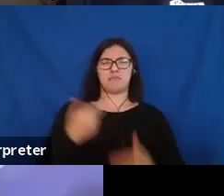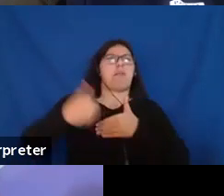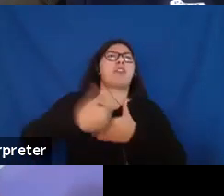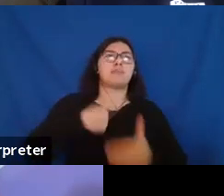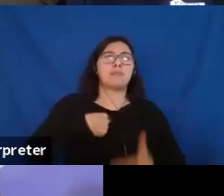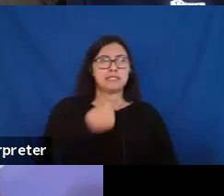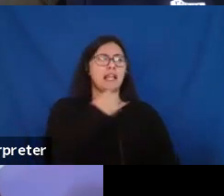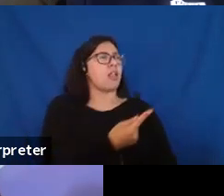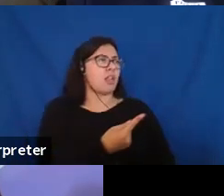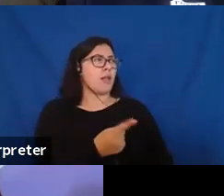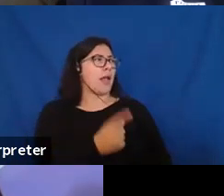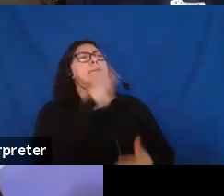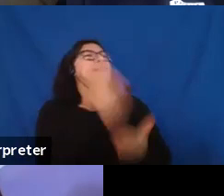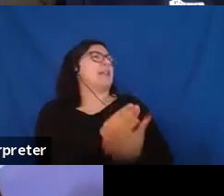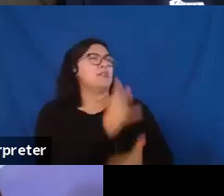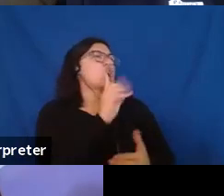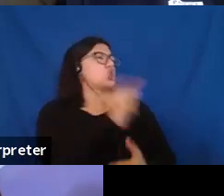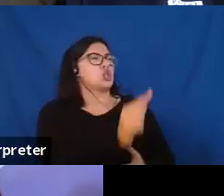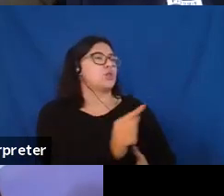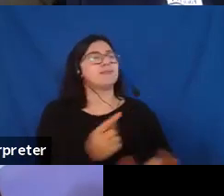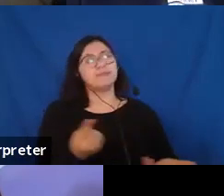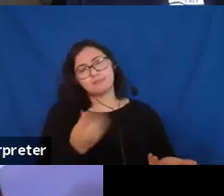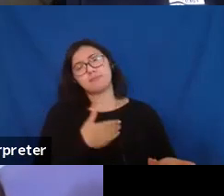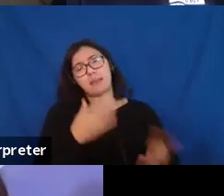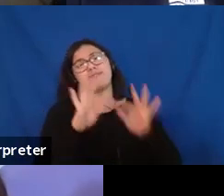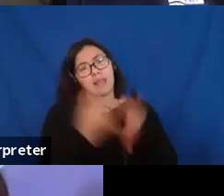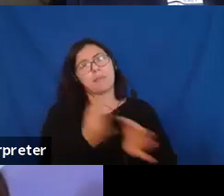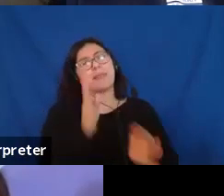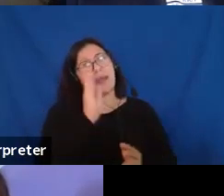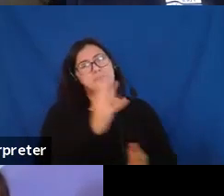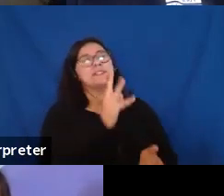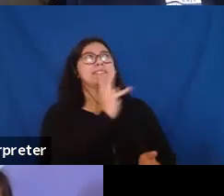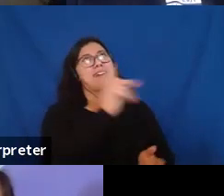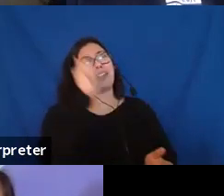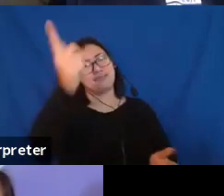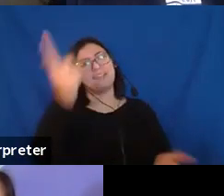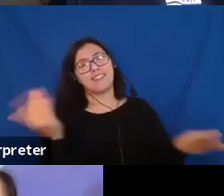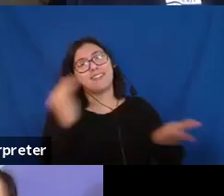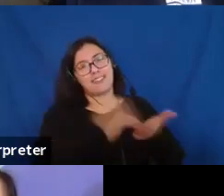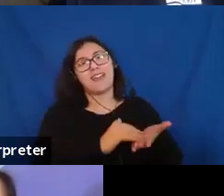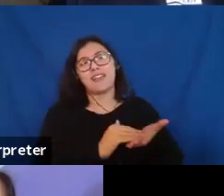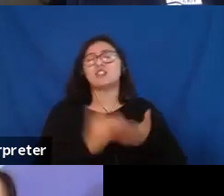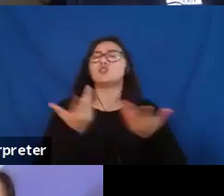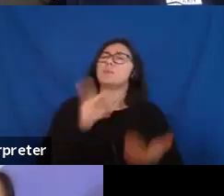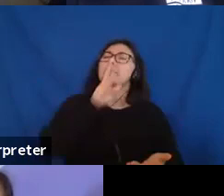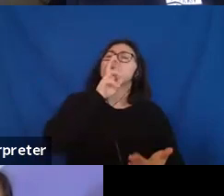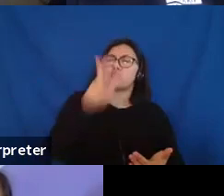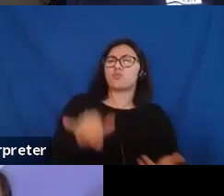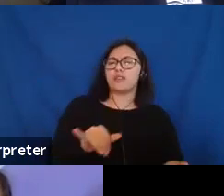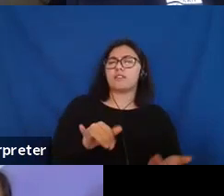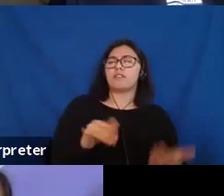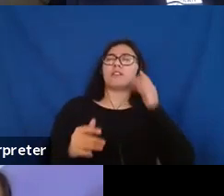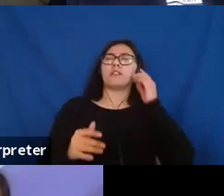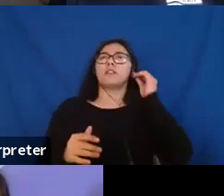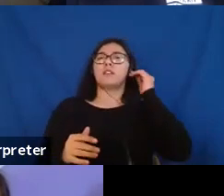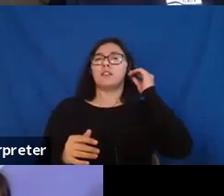because realistically, they're my family. I am. But I try to come up with what might be realistic. And I don't want to mirror the harmful behavior. I don't